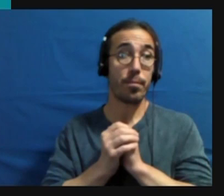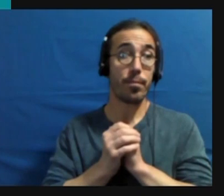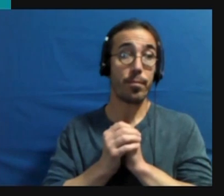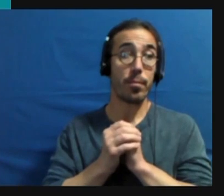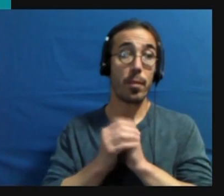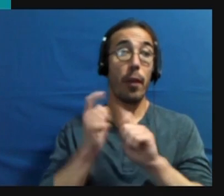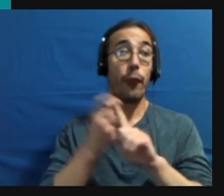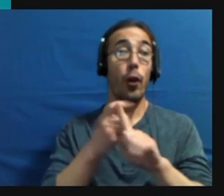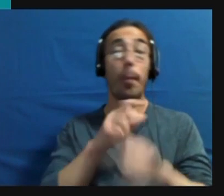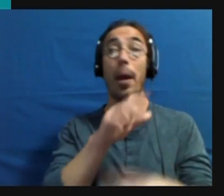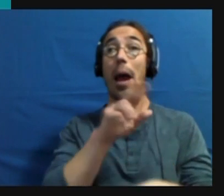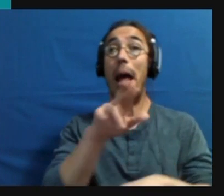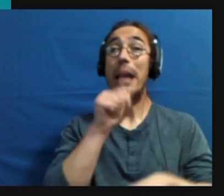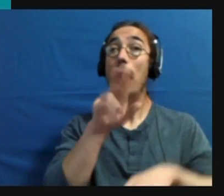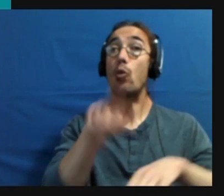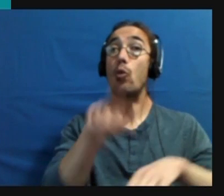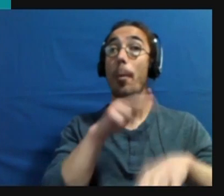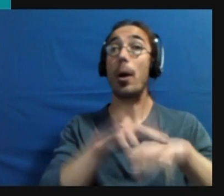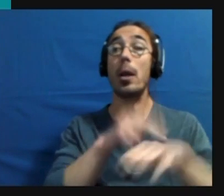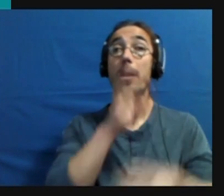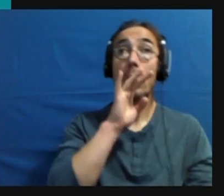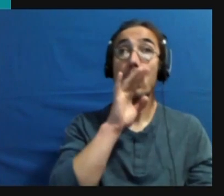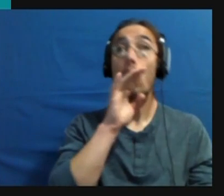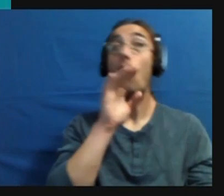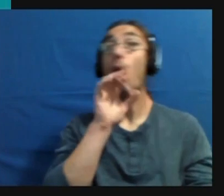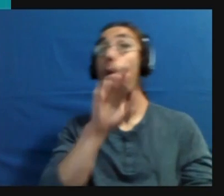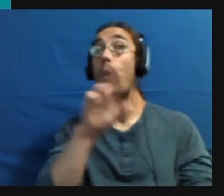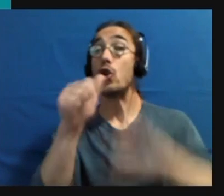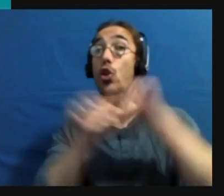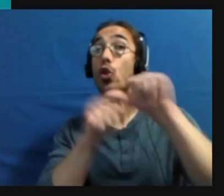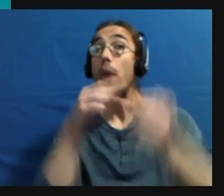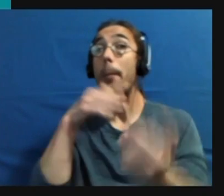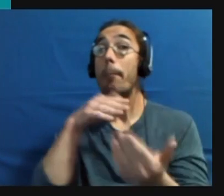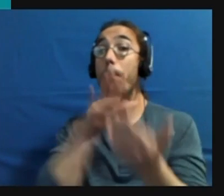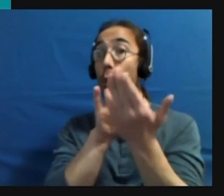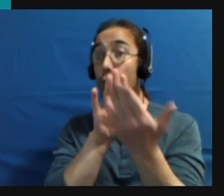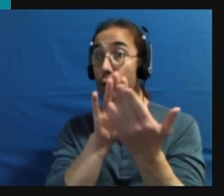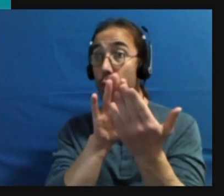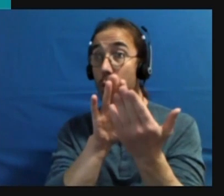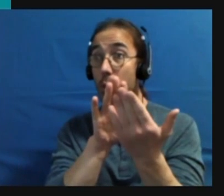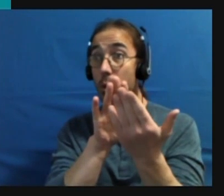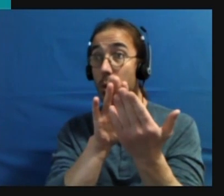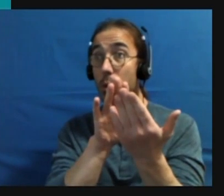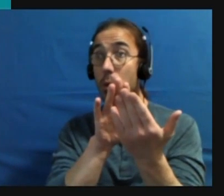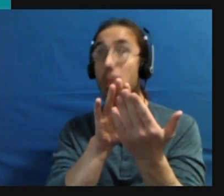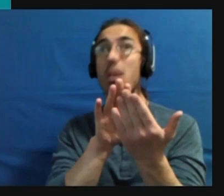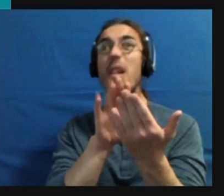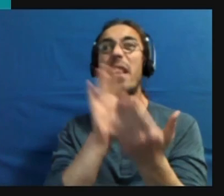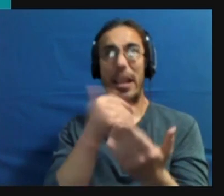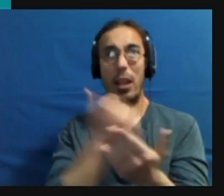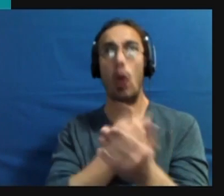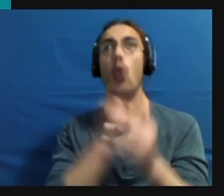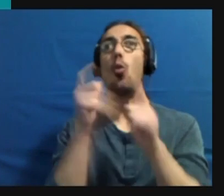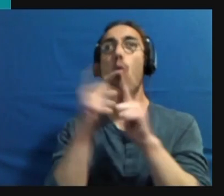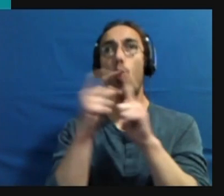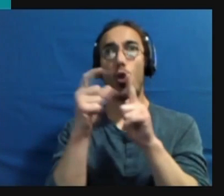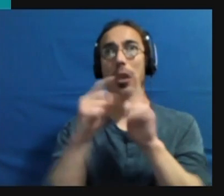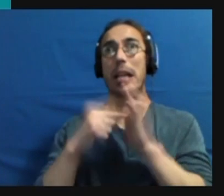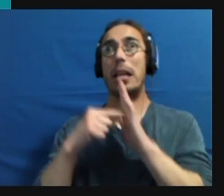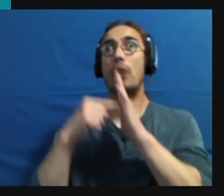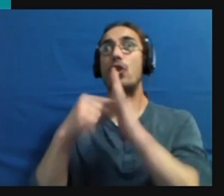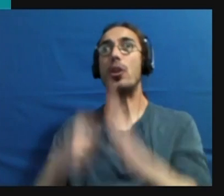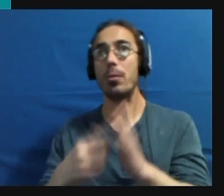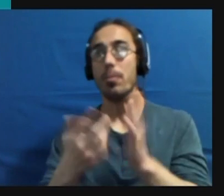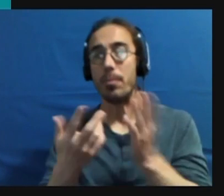From abnormal speech social approach. So this would be our initiation. Actually, no, we get